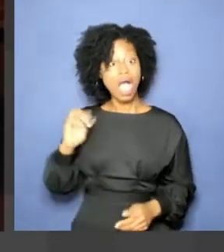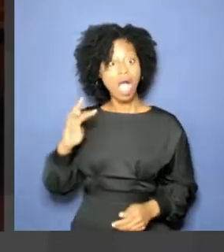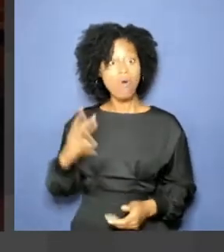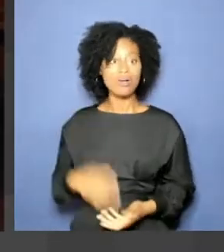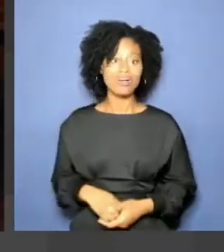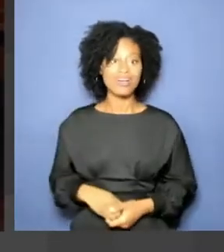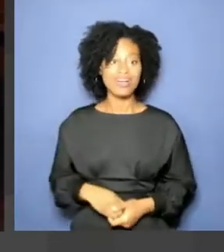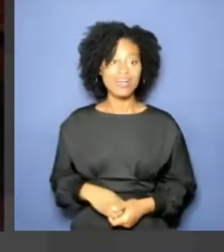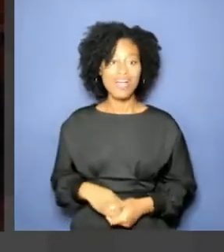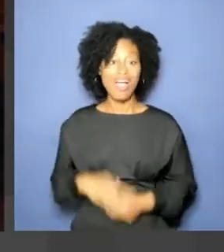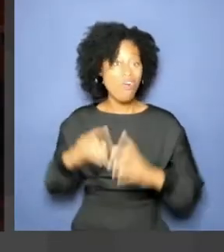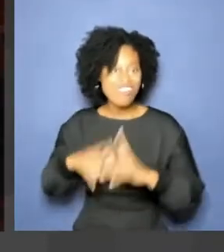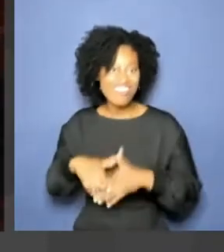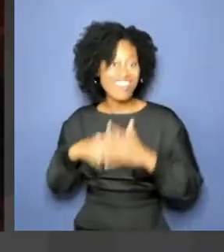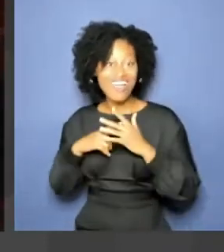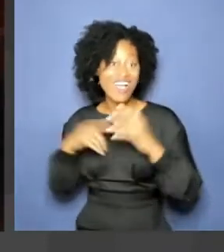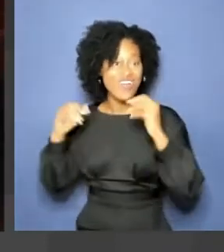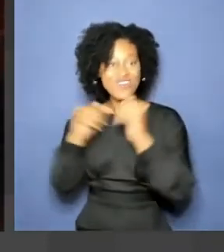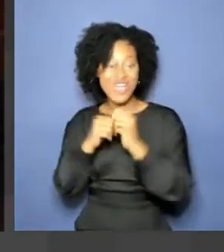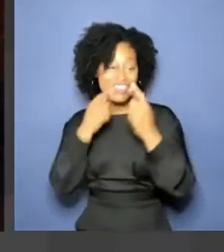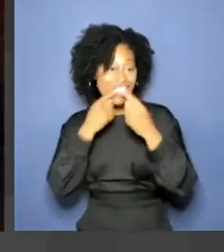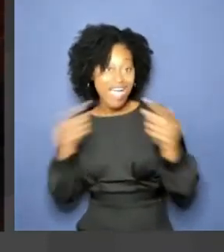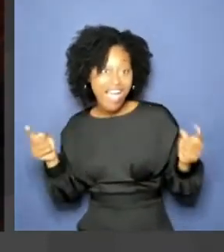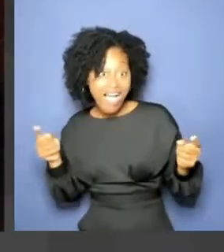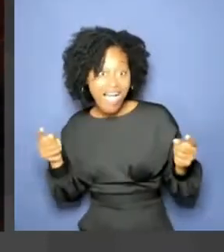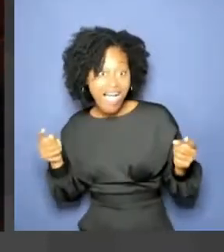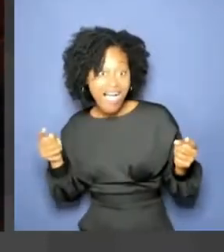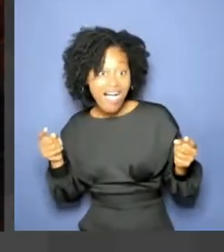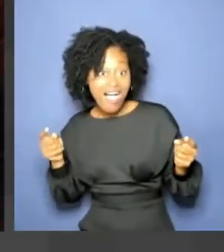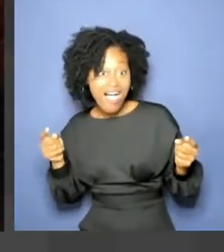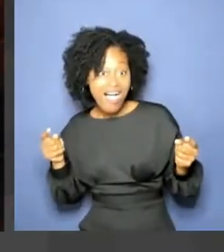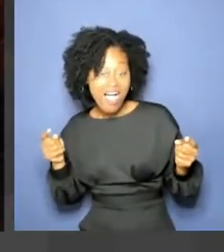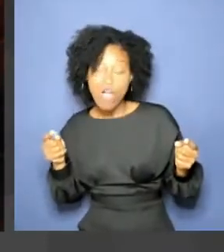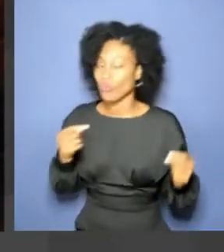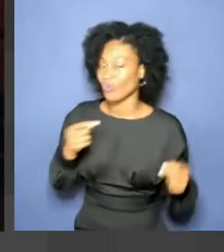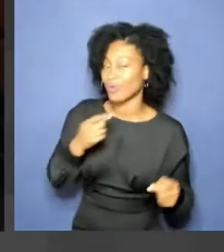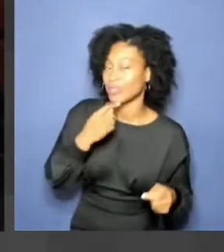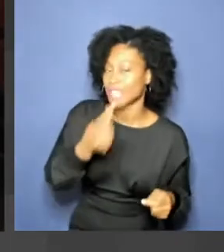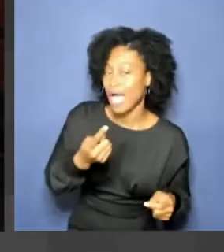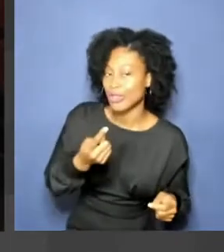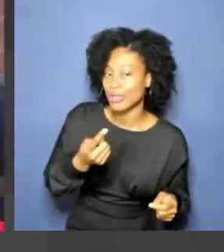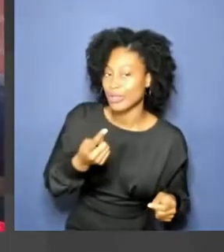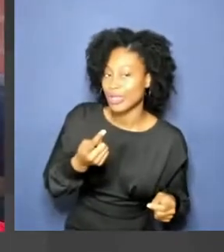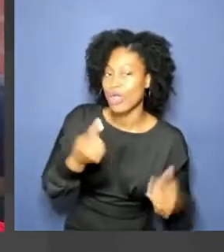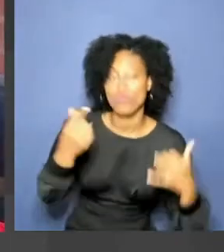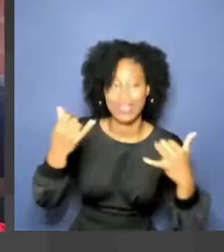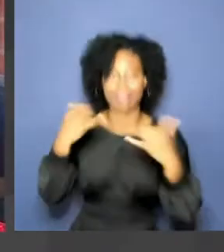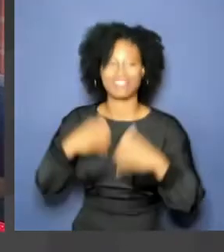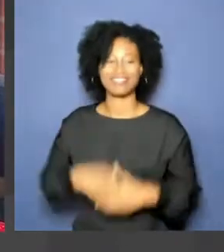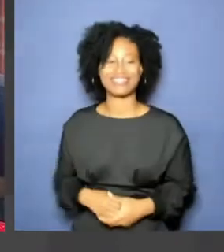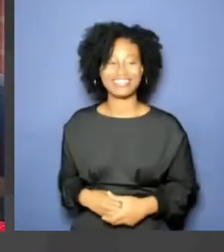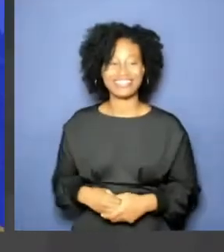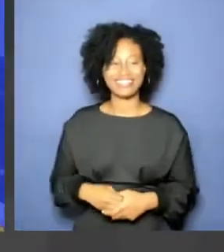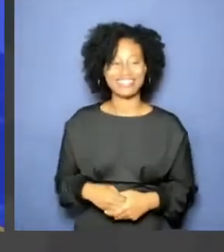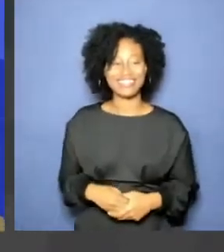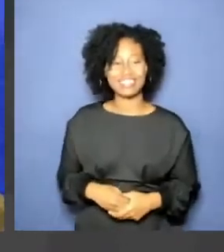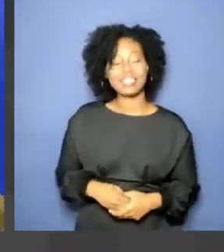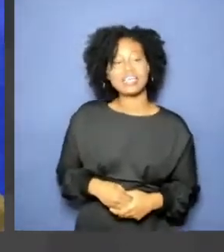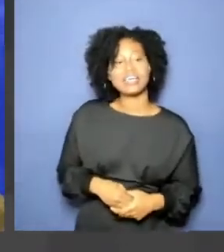We're kicking things off with the announcement of we're gonna tell you right now. The update Aquatic.